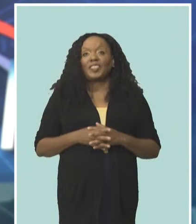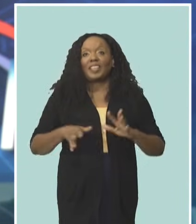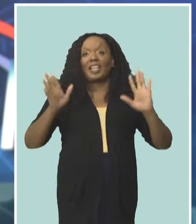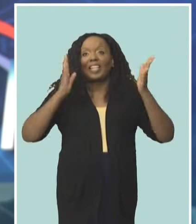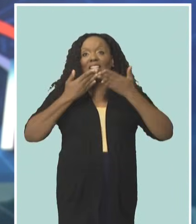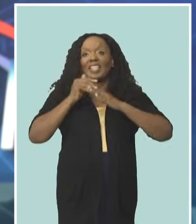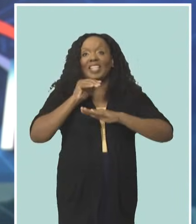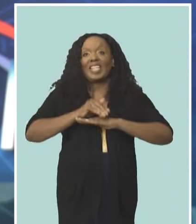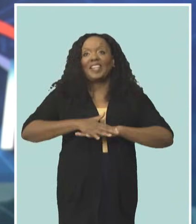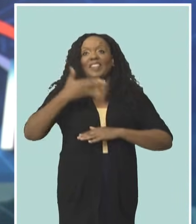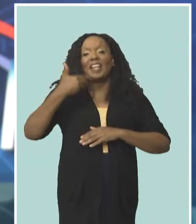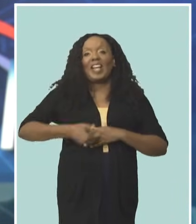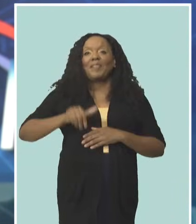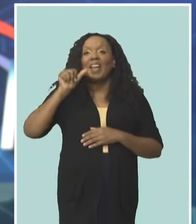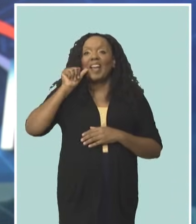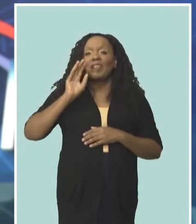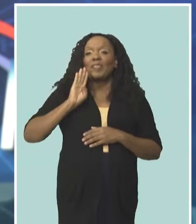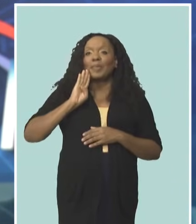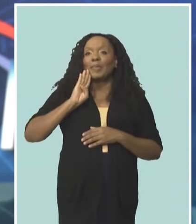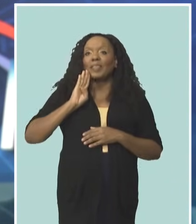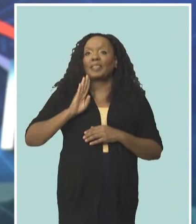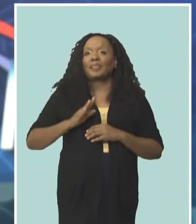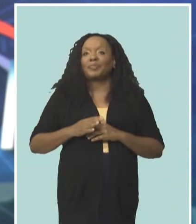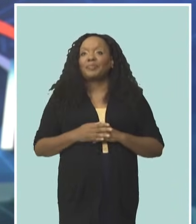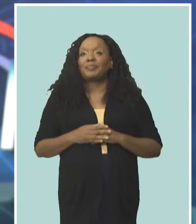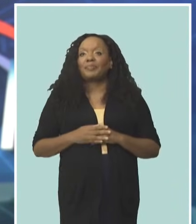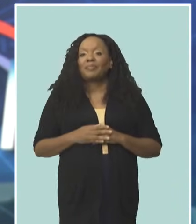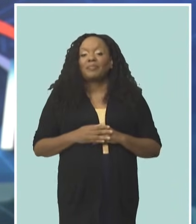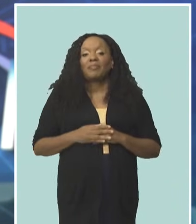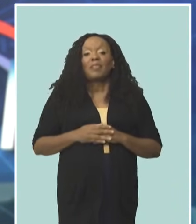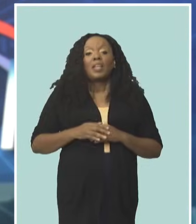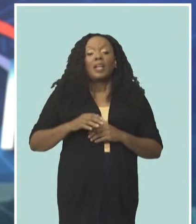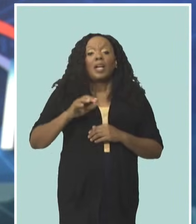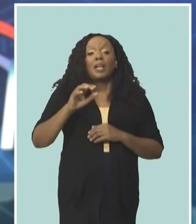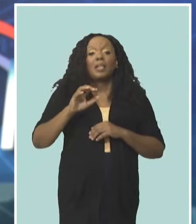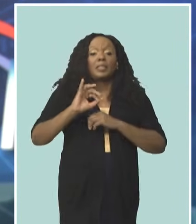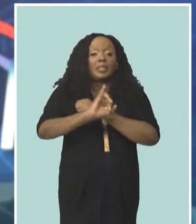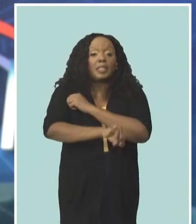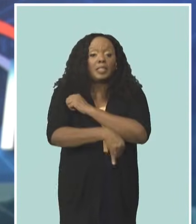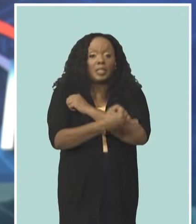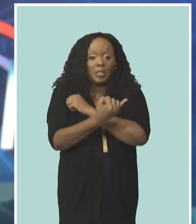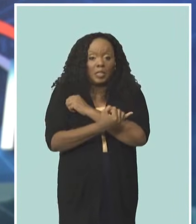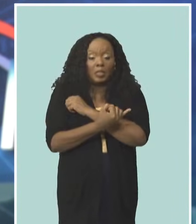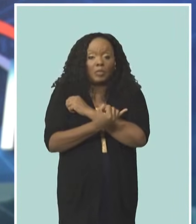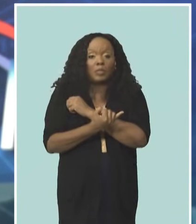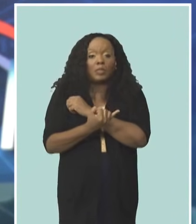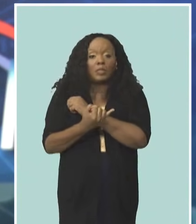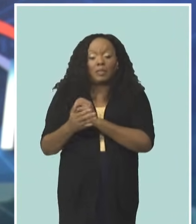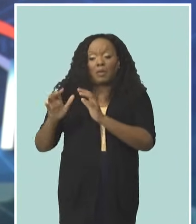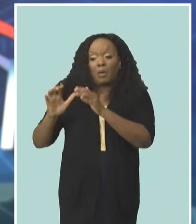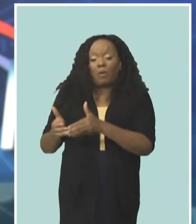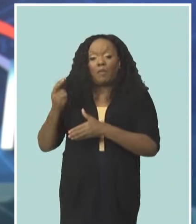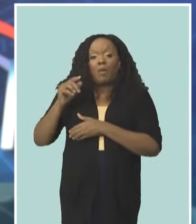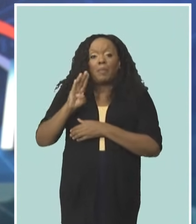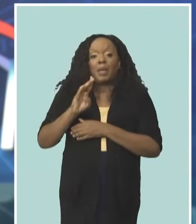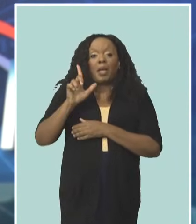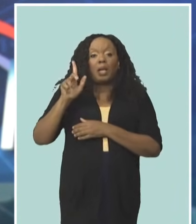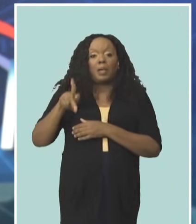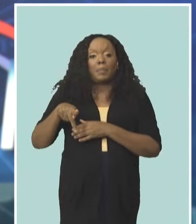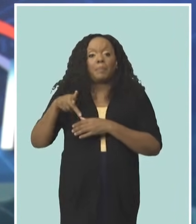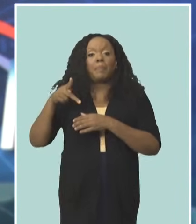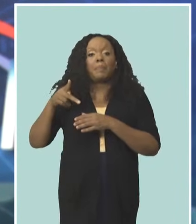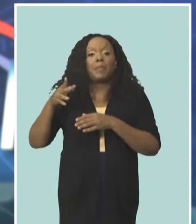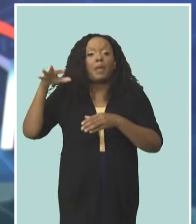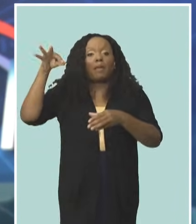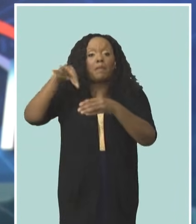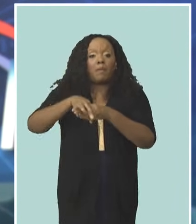Good evening with NewsNight. I'm Anne-Marie Burke. The St. Joseph branch of the Barbados Labour Party has unanimously nominated Ryan Brathwaite as the